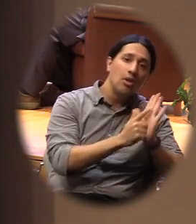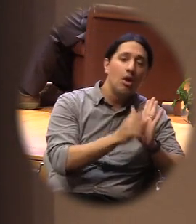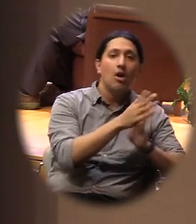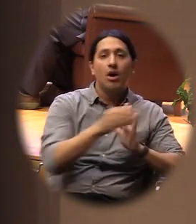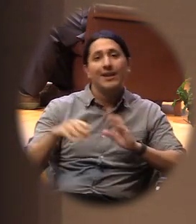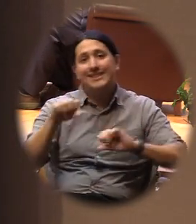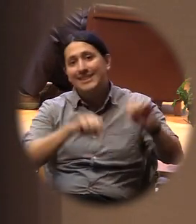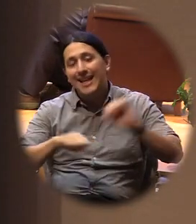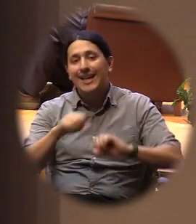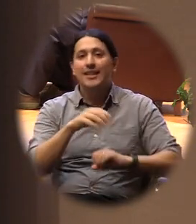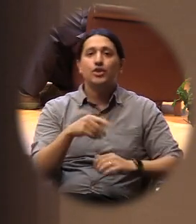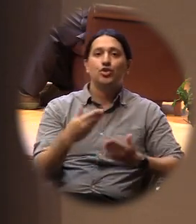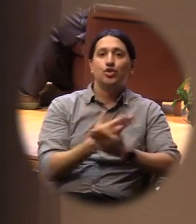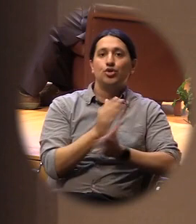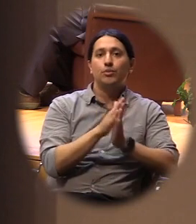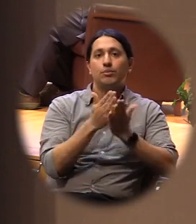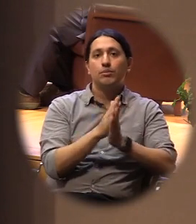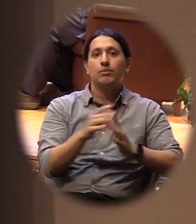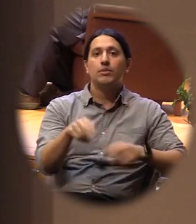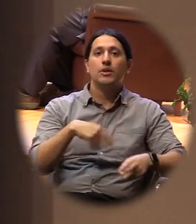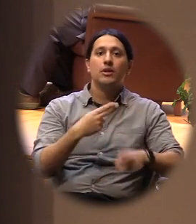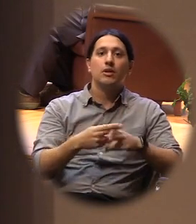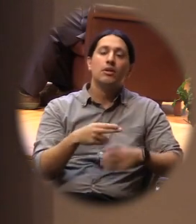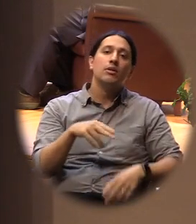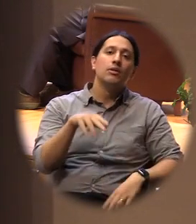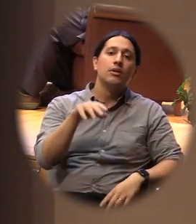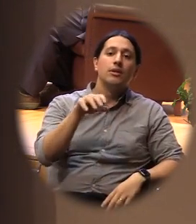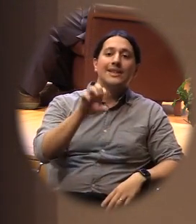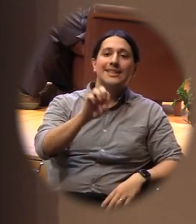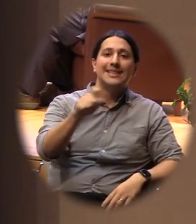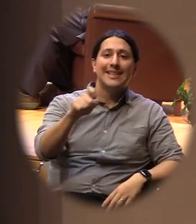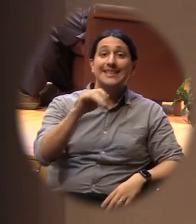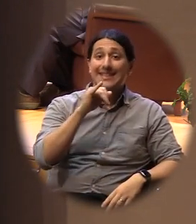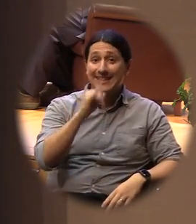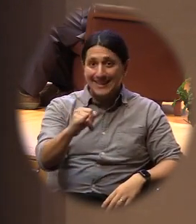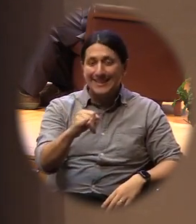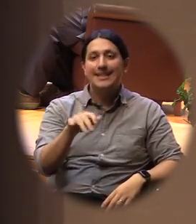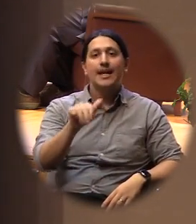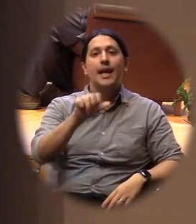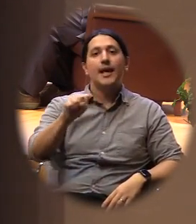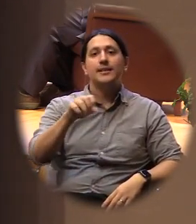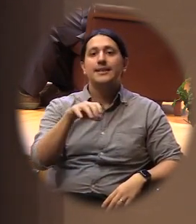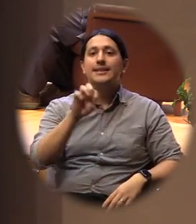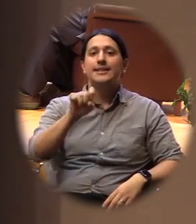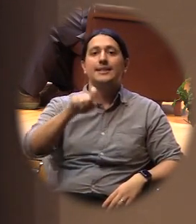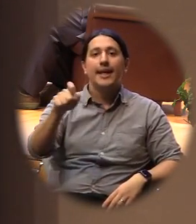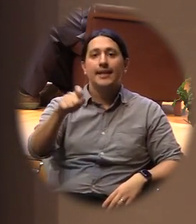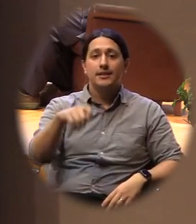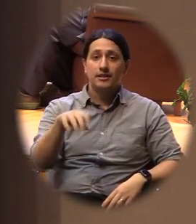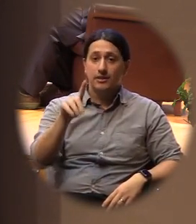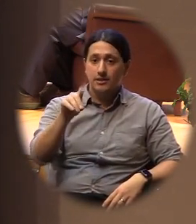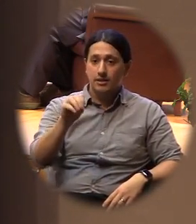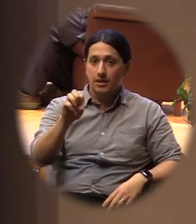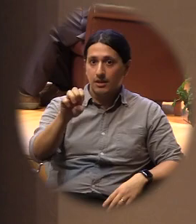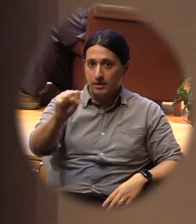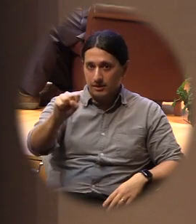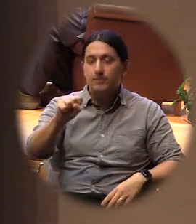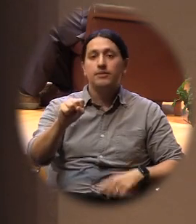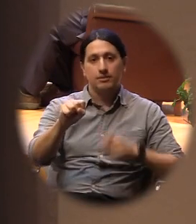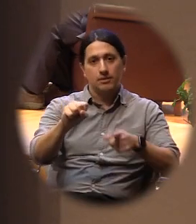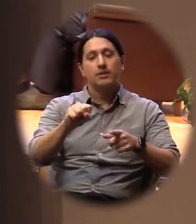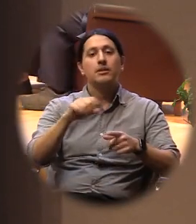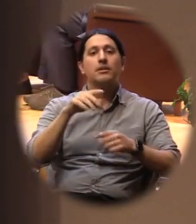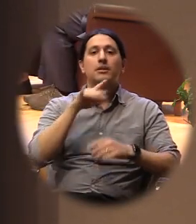book out by Paisley Kura called Sexes as sex does which looks specifically at how Sexes is